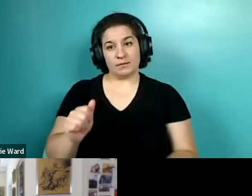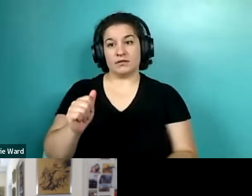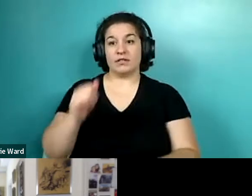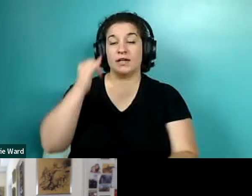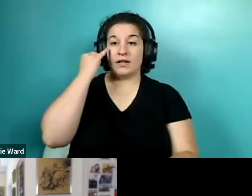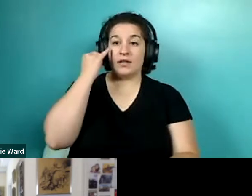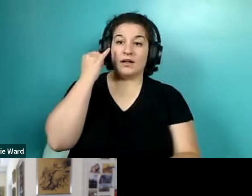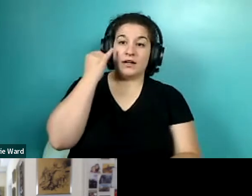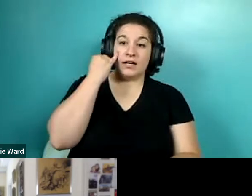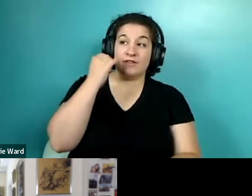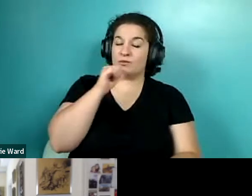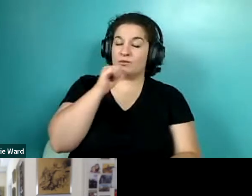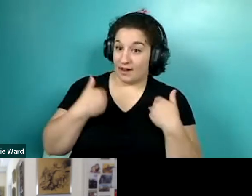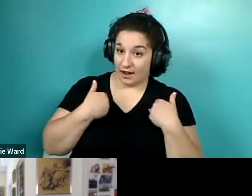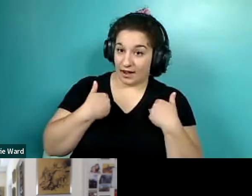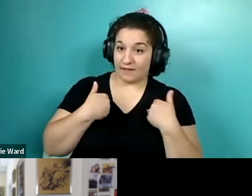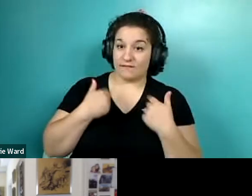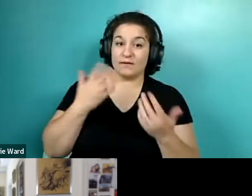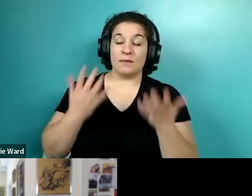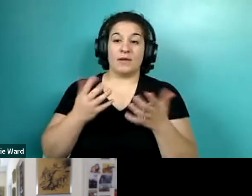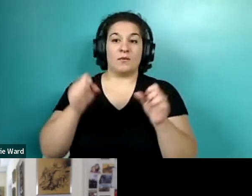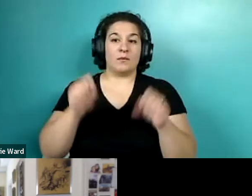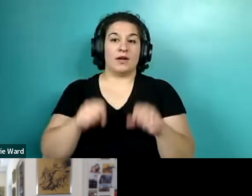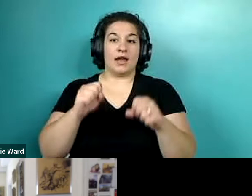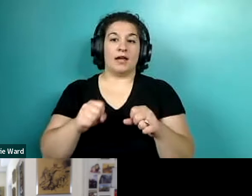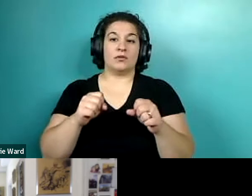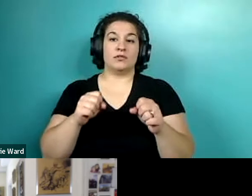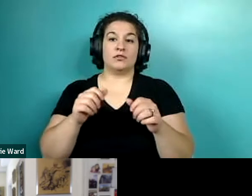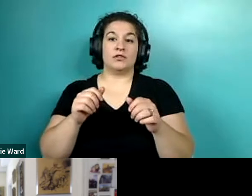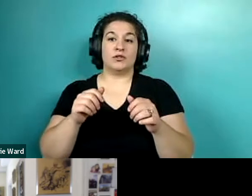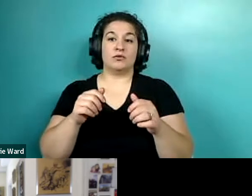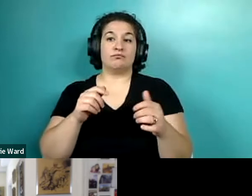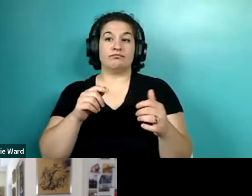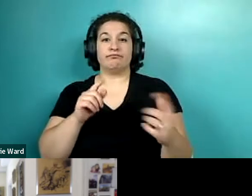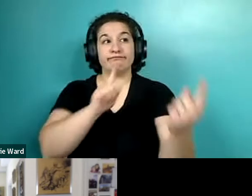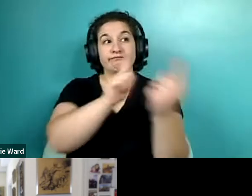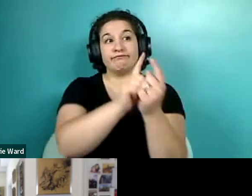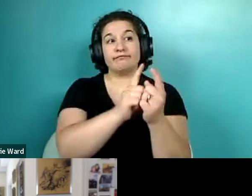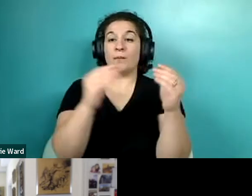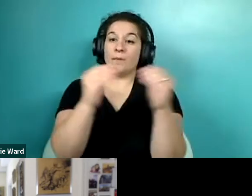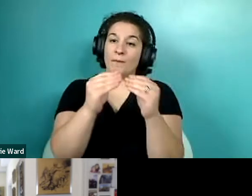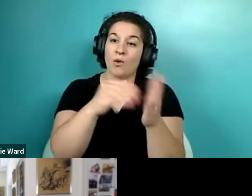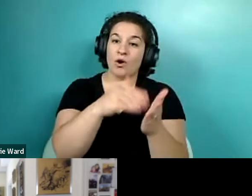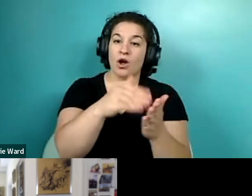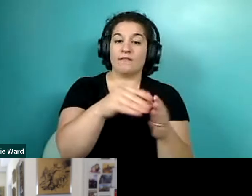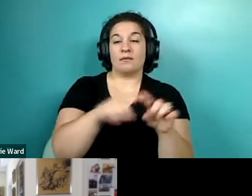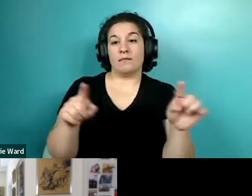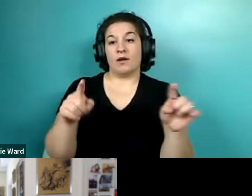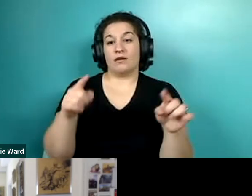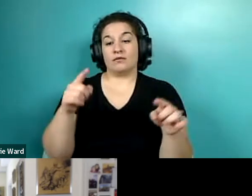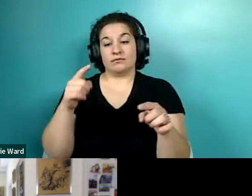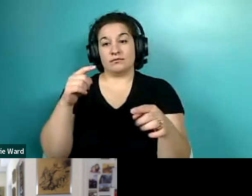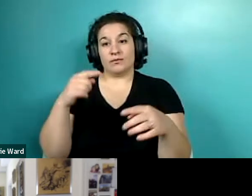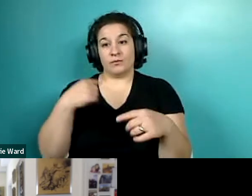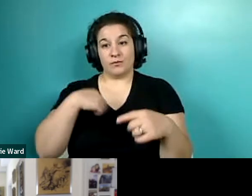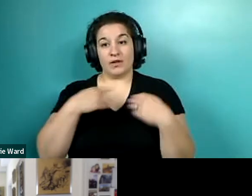able, to get together more readily in our neighborhoods. But because we did, we couldn't